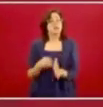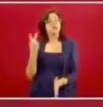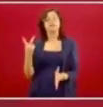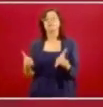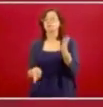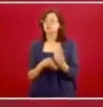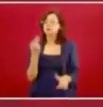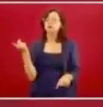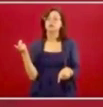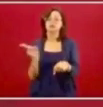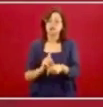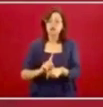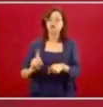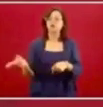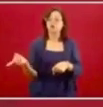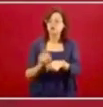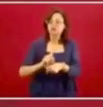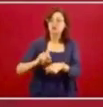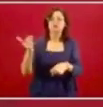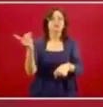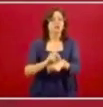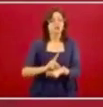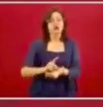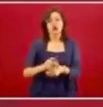and in that case, wear your face mask,